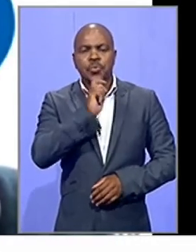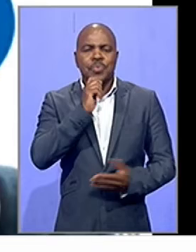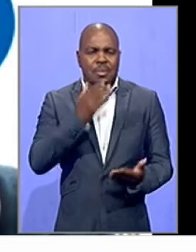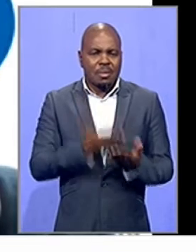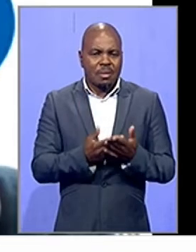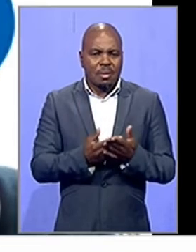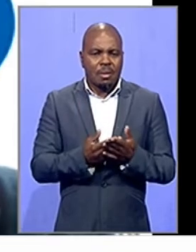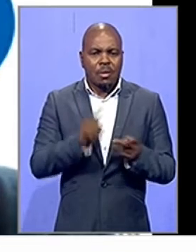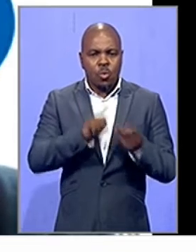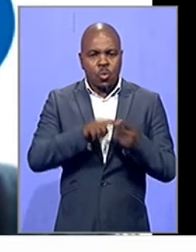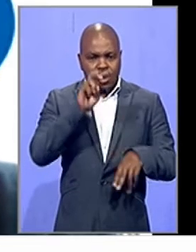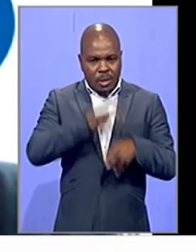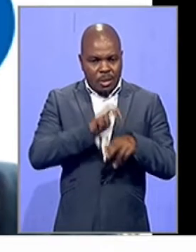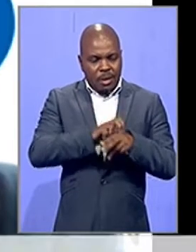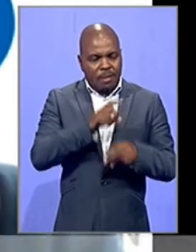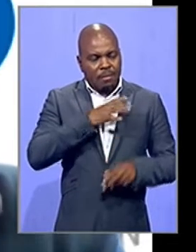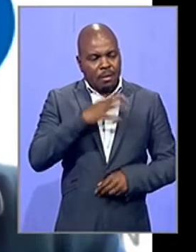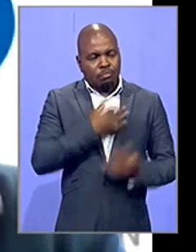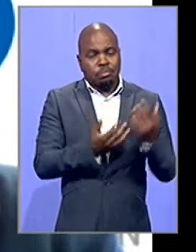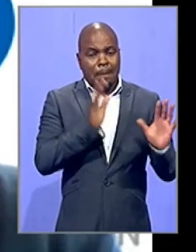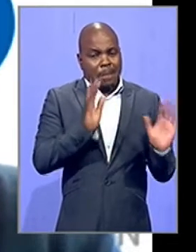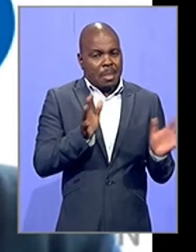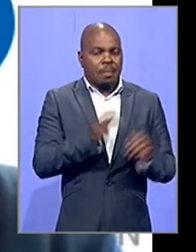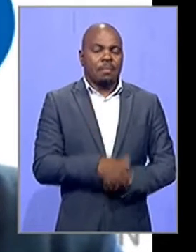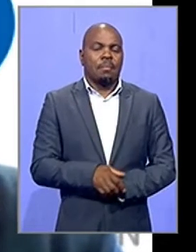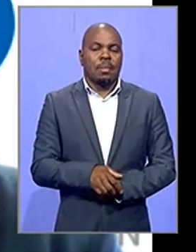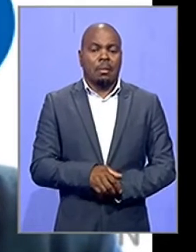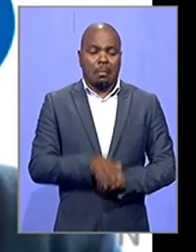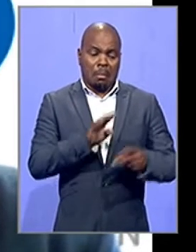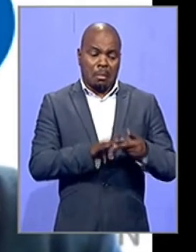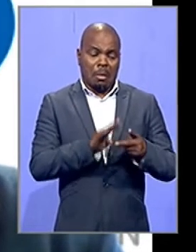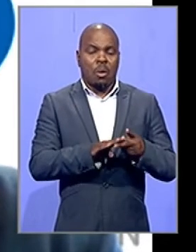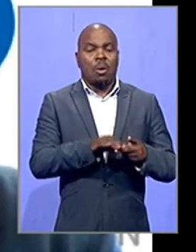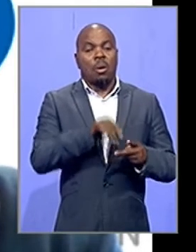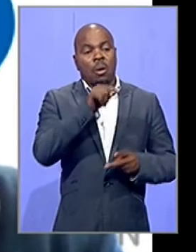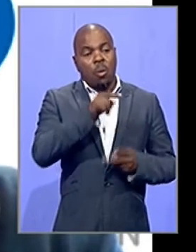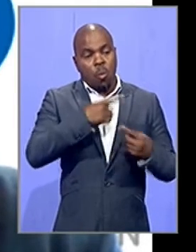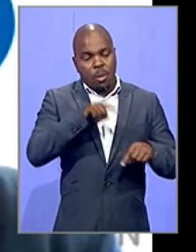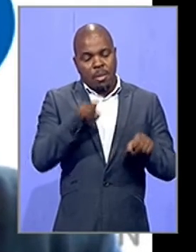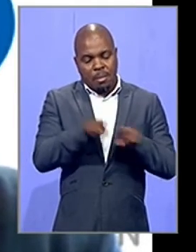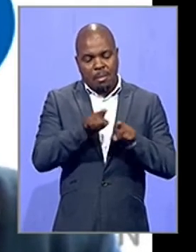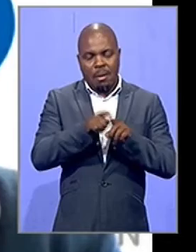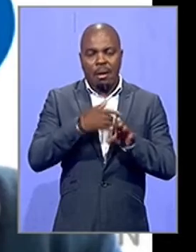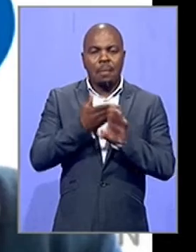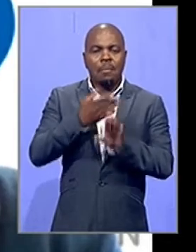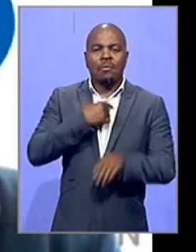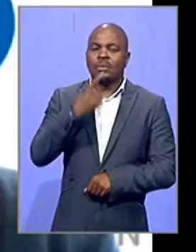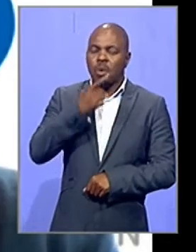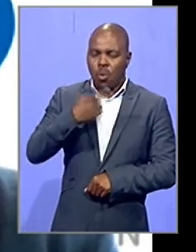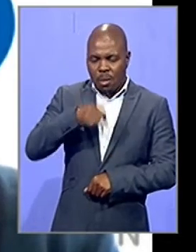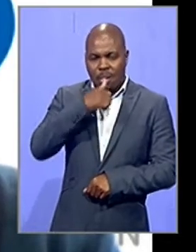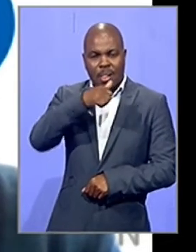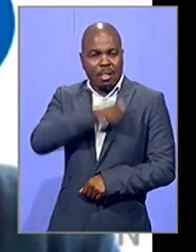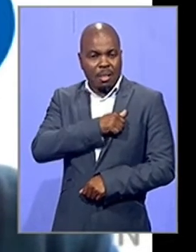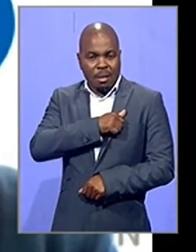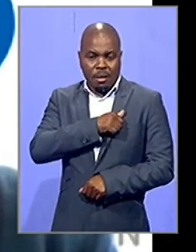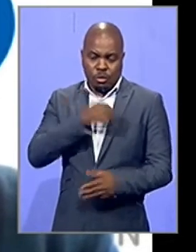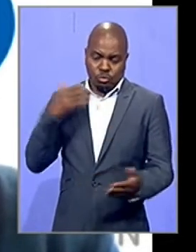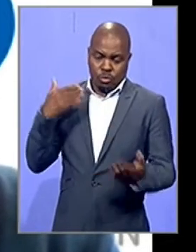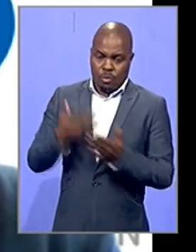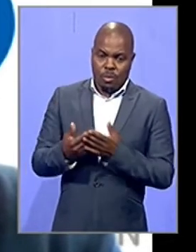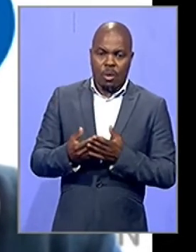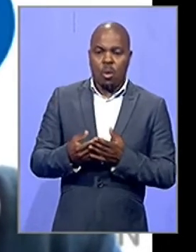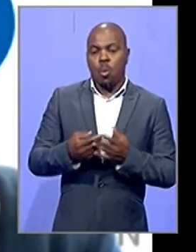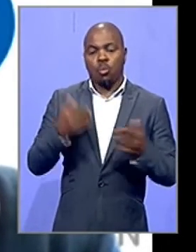be pasteurized. So, you know, as I repeat again, we are lucky this far that